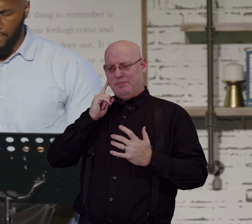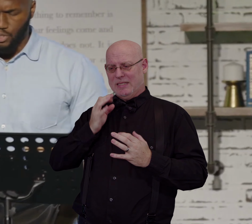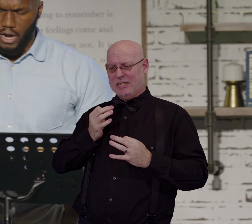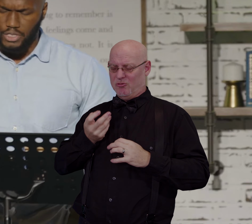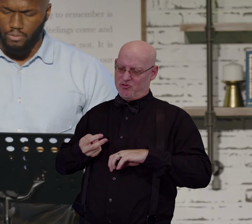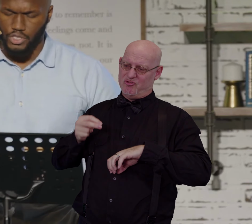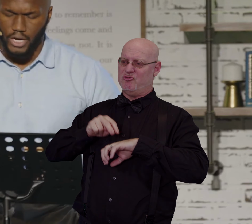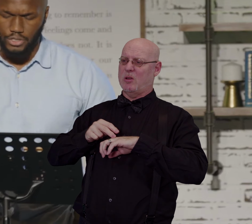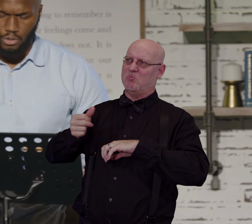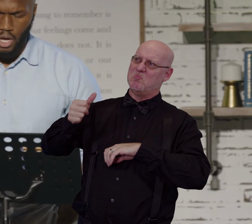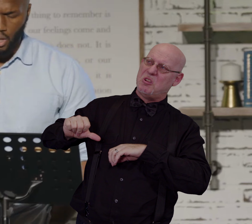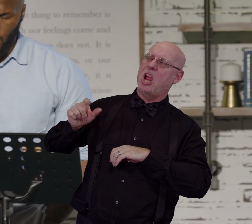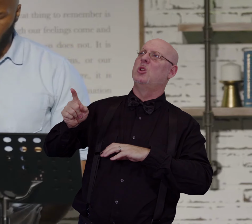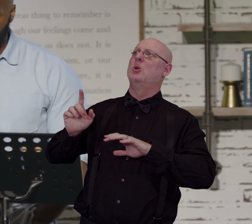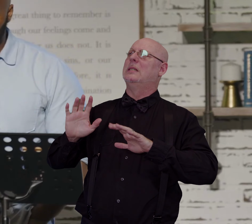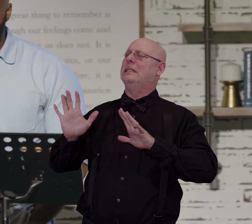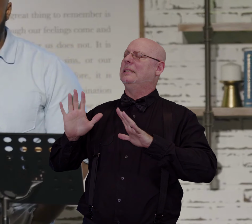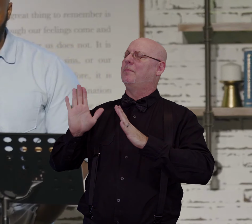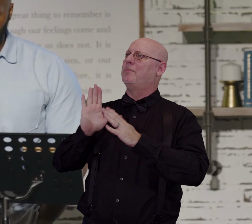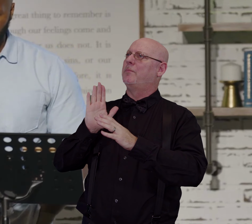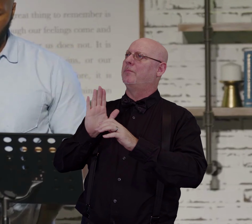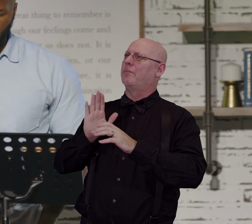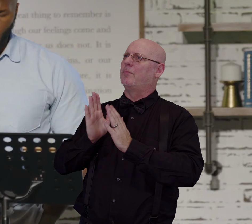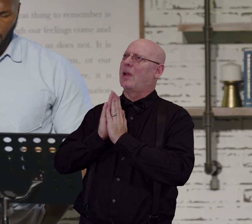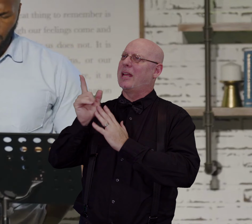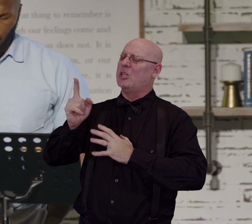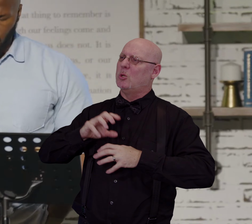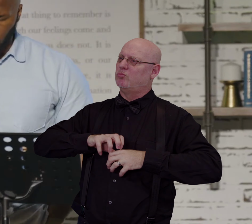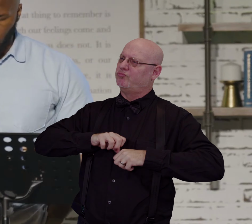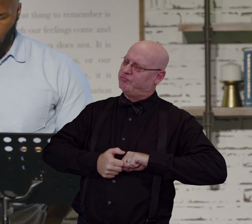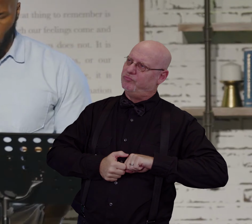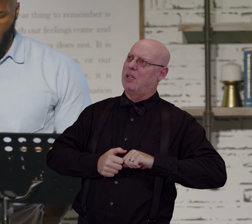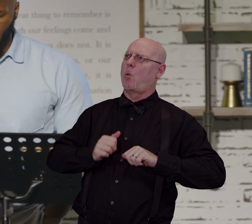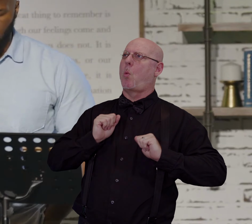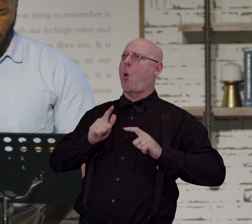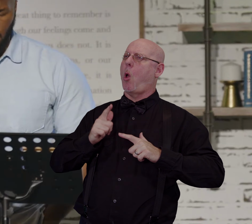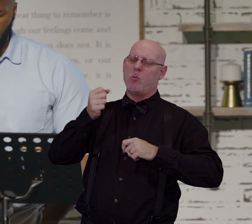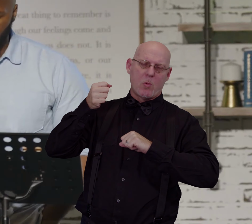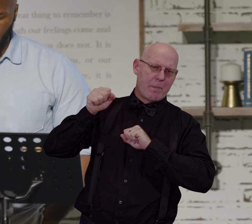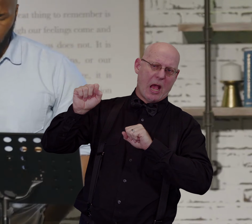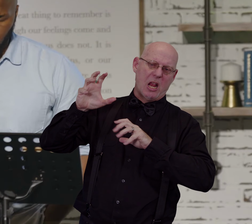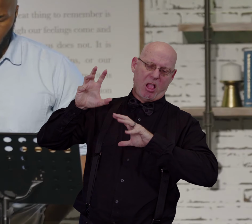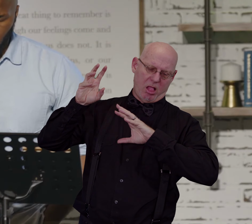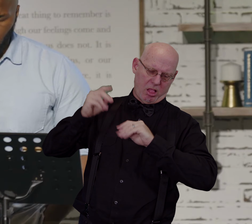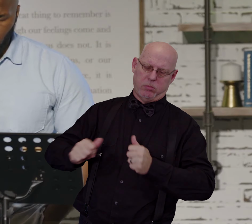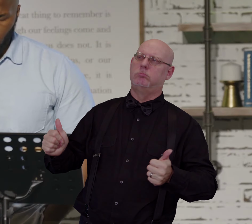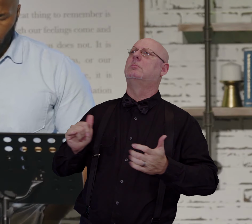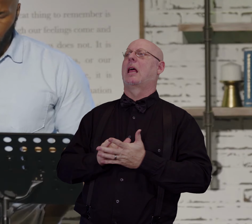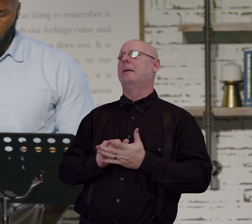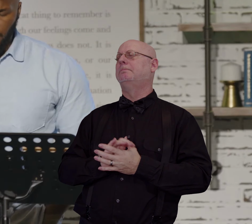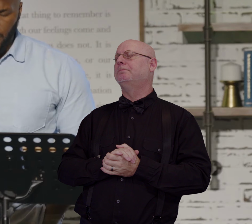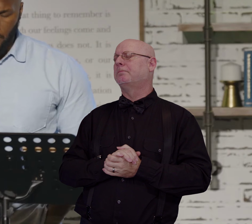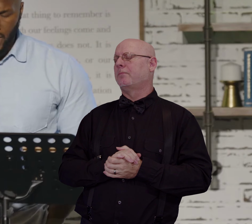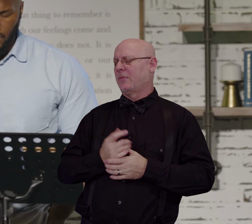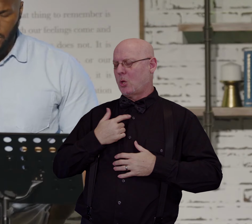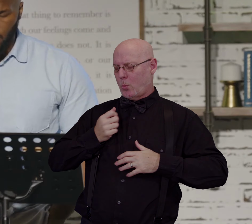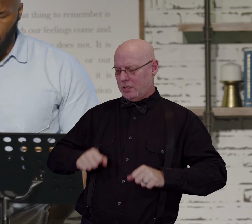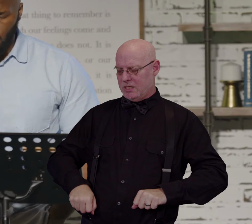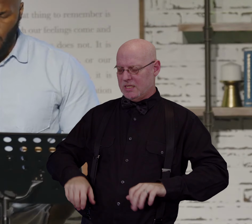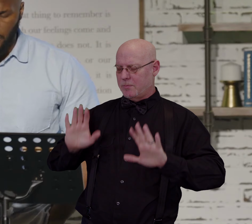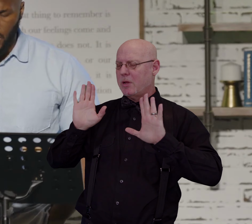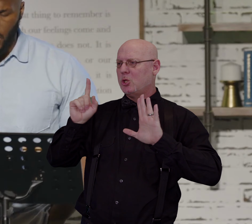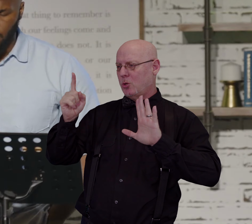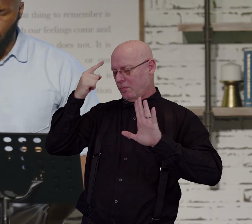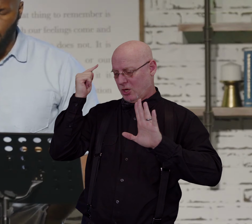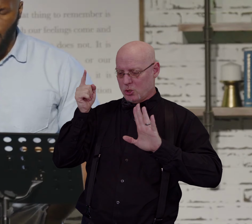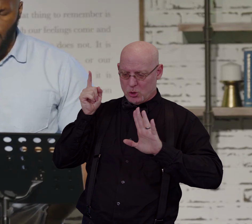jump up and try to reject you, Lord, I pray that you may quench and still all rebellion within us, so that we submit to you,